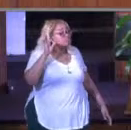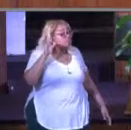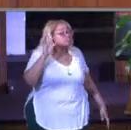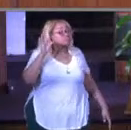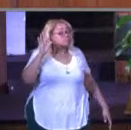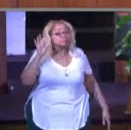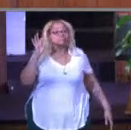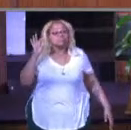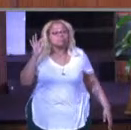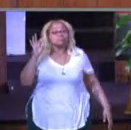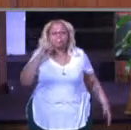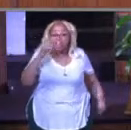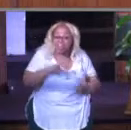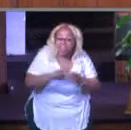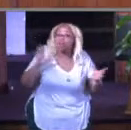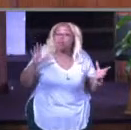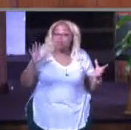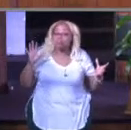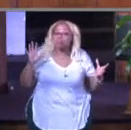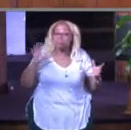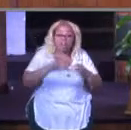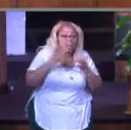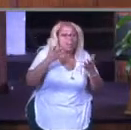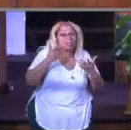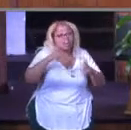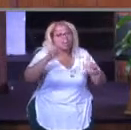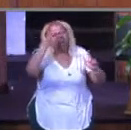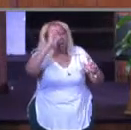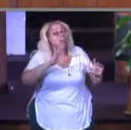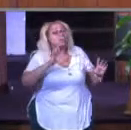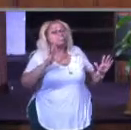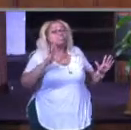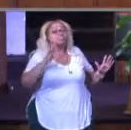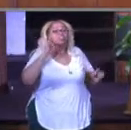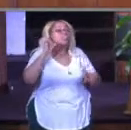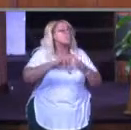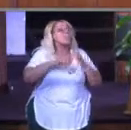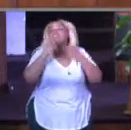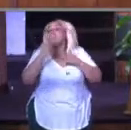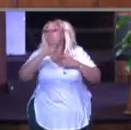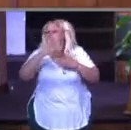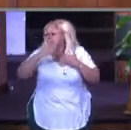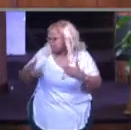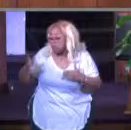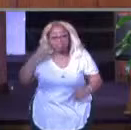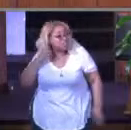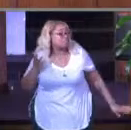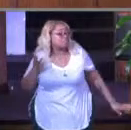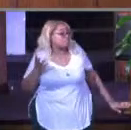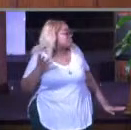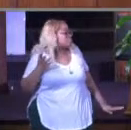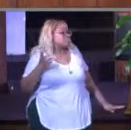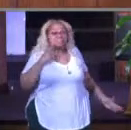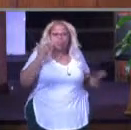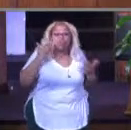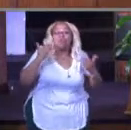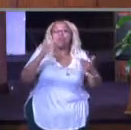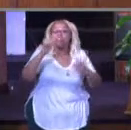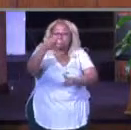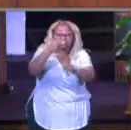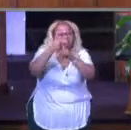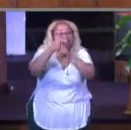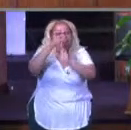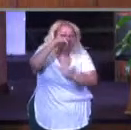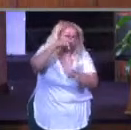Ghost, you got to let go and let God. You can't care what your neighbor thinking. Oh, no. You got to go in